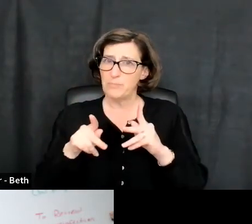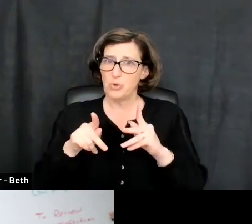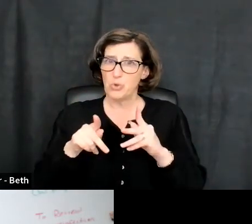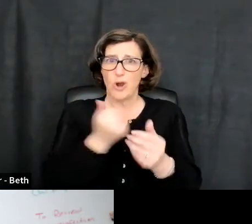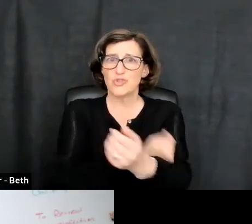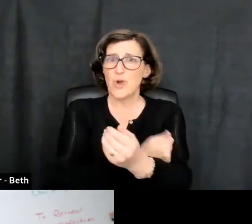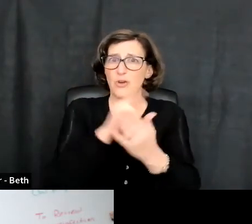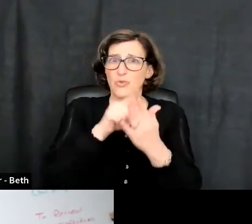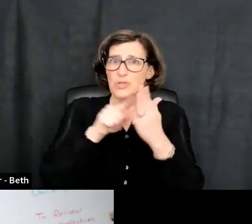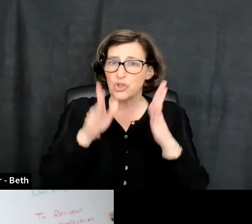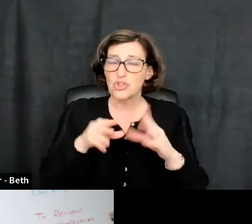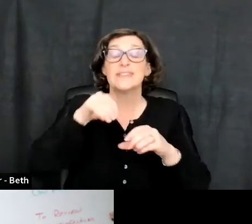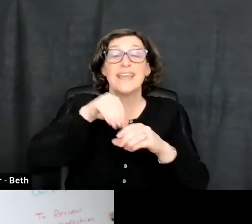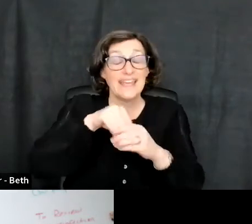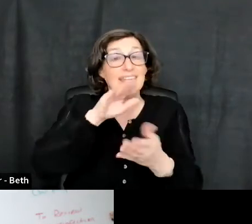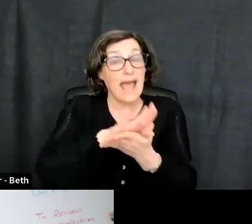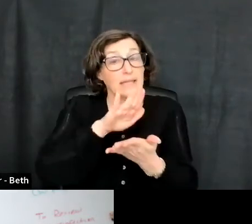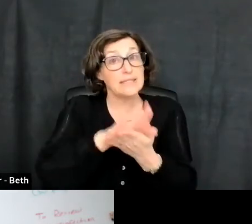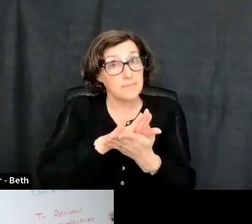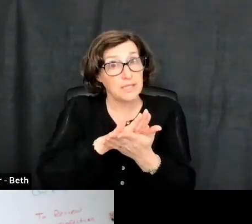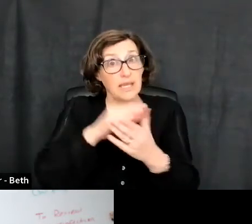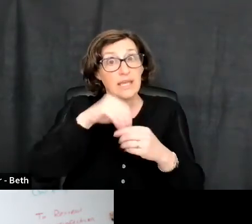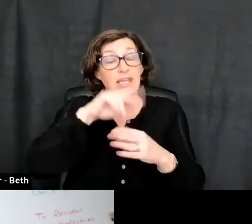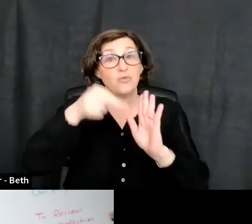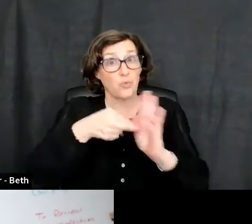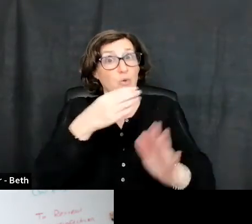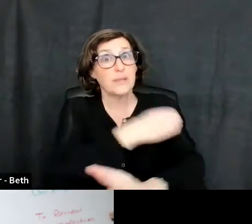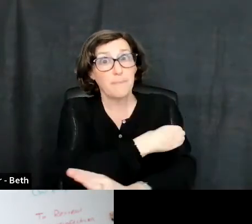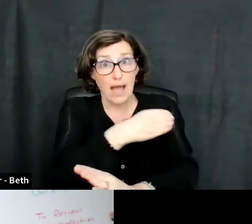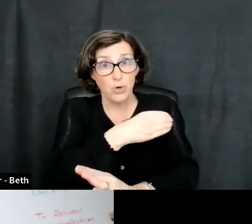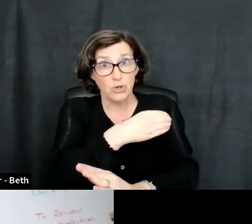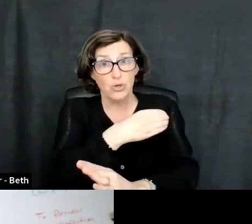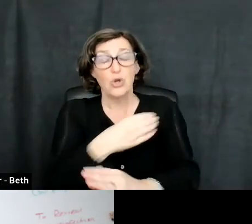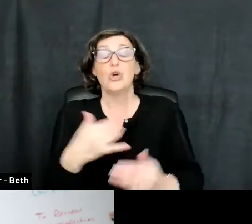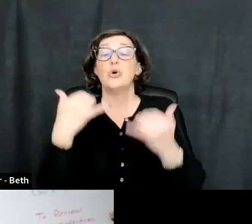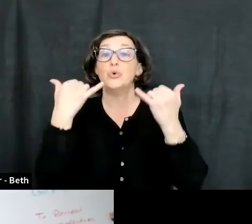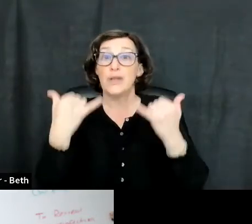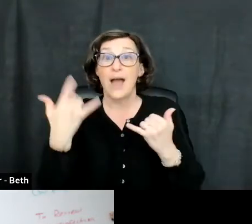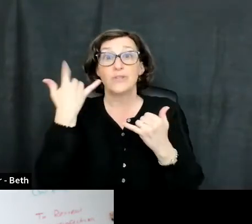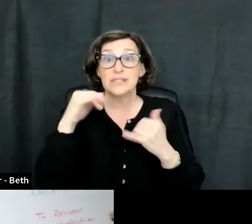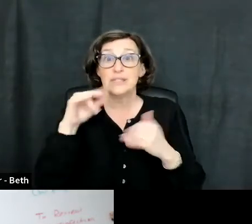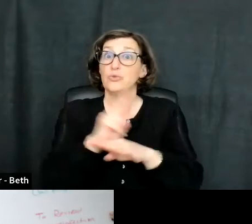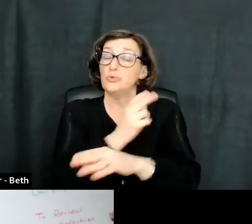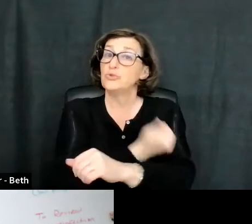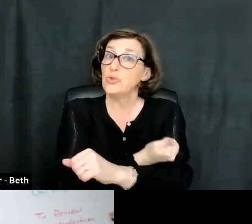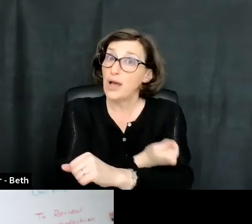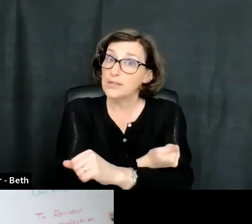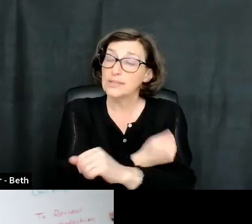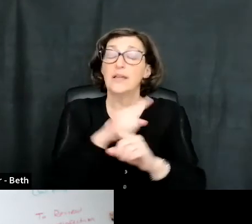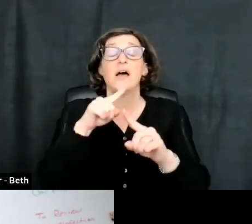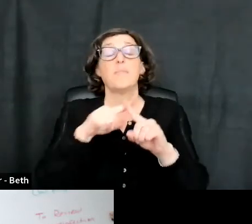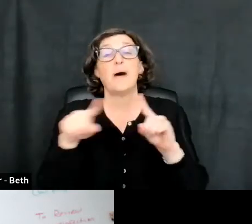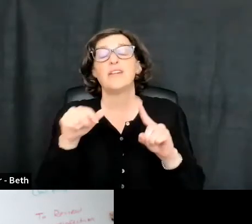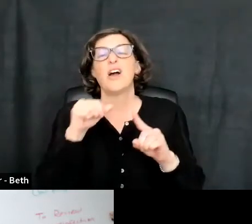in academia, even in positions of power, who are people that use drugs, but are not